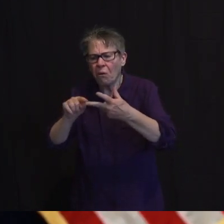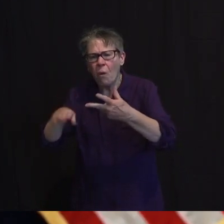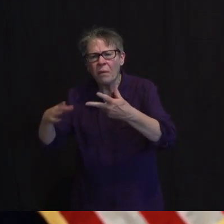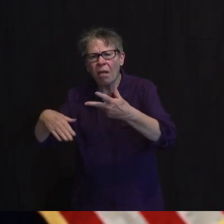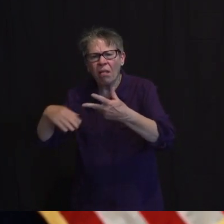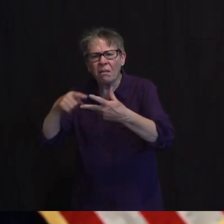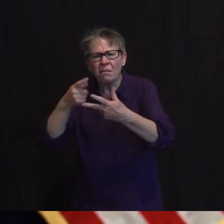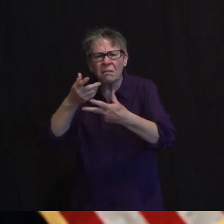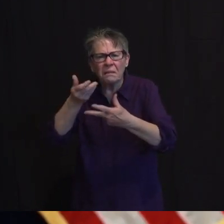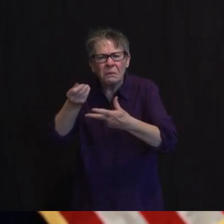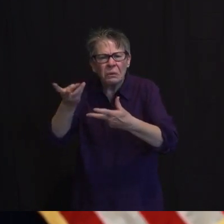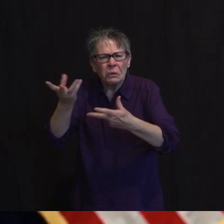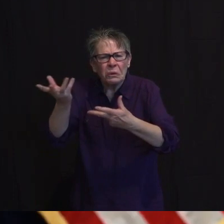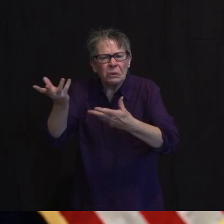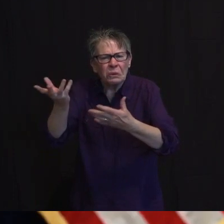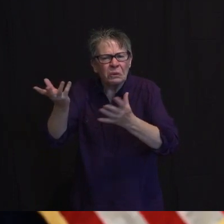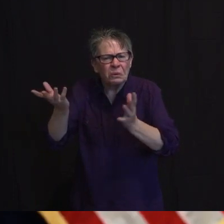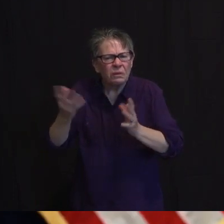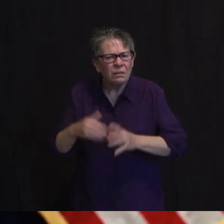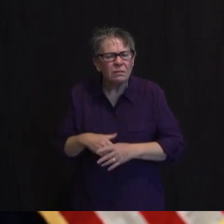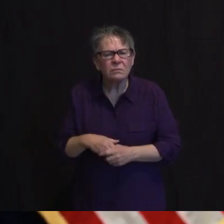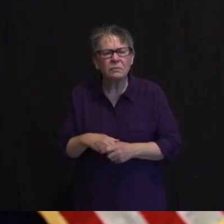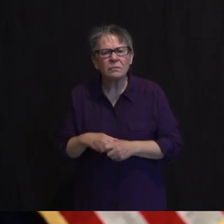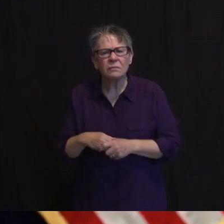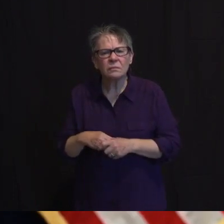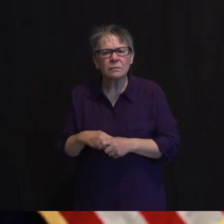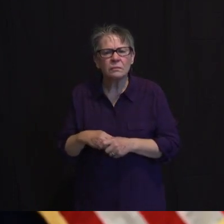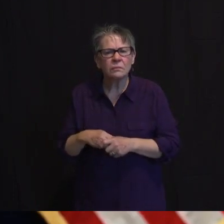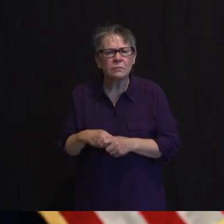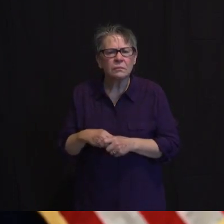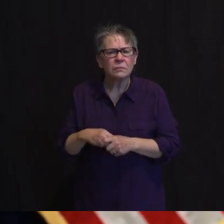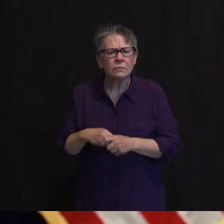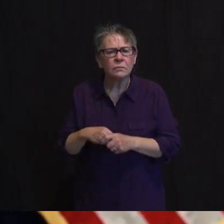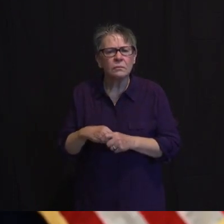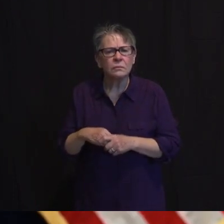in poorer shape than they were at the beginning of this?